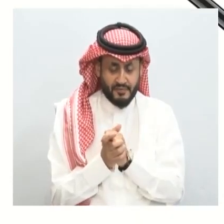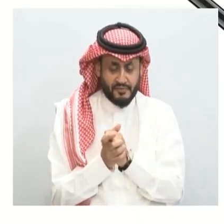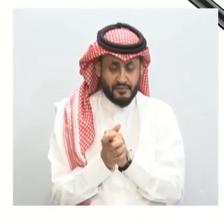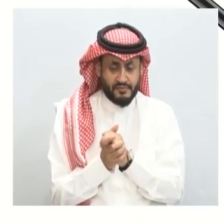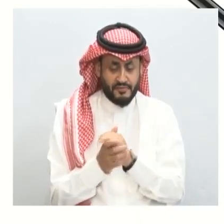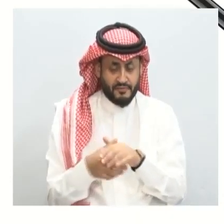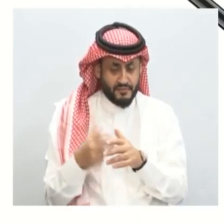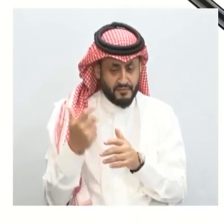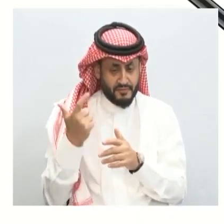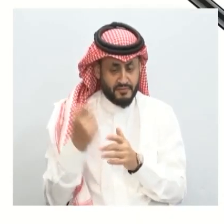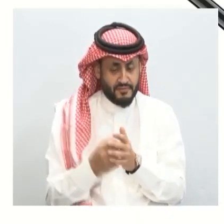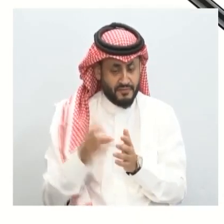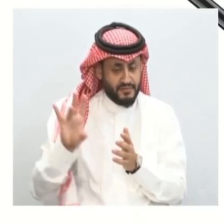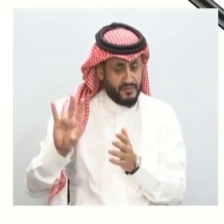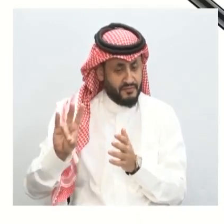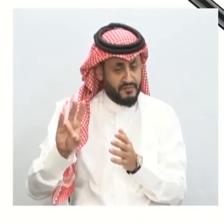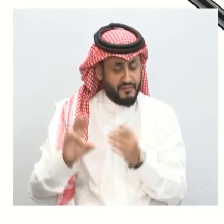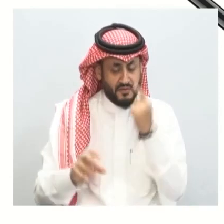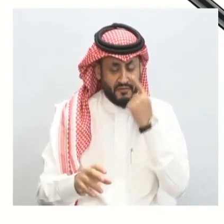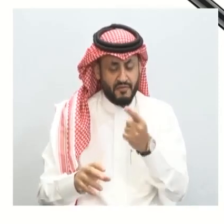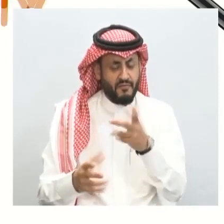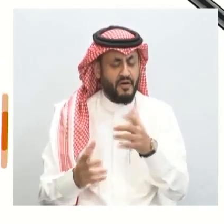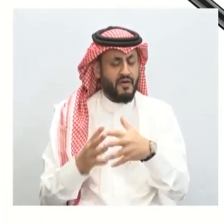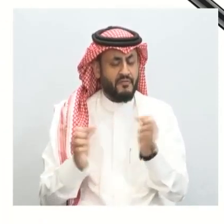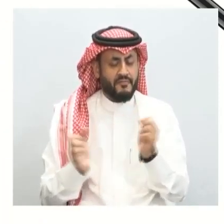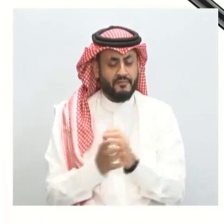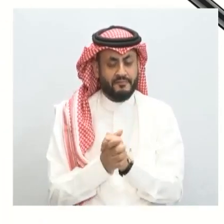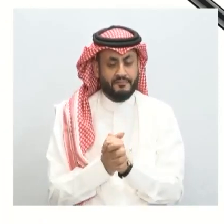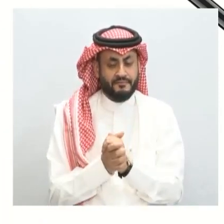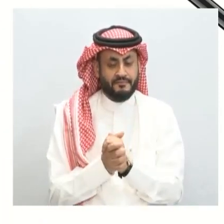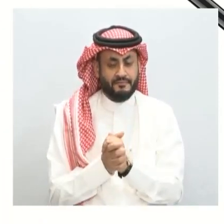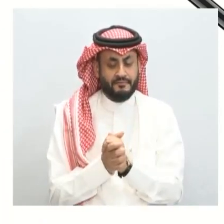here seven words that you are going to look for.